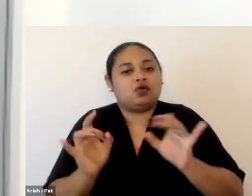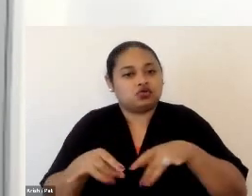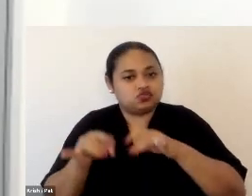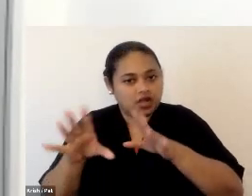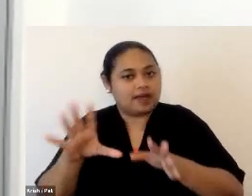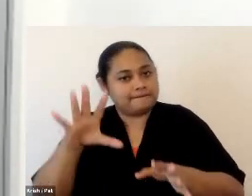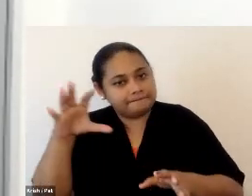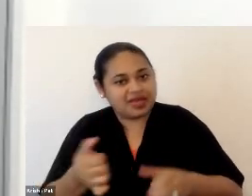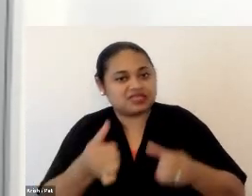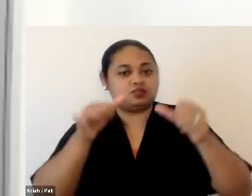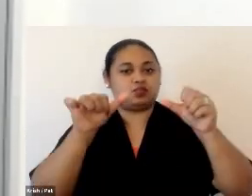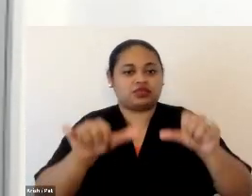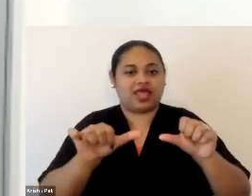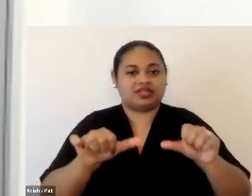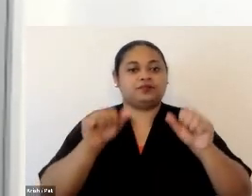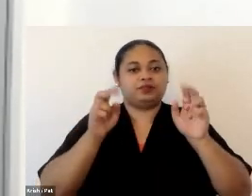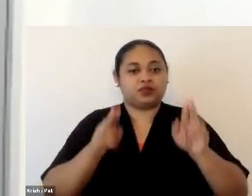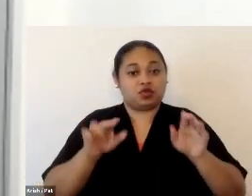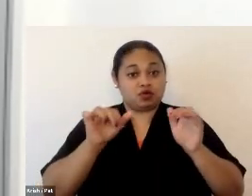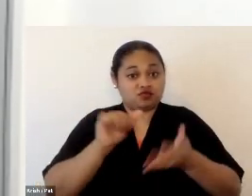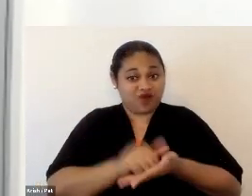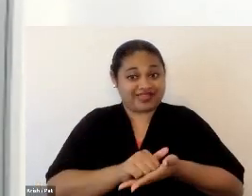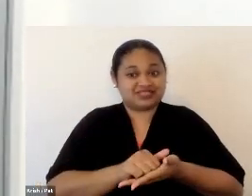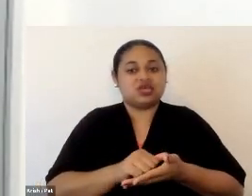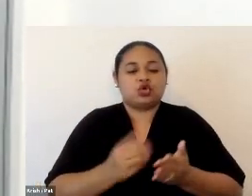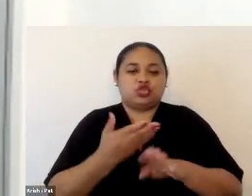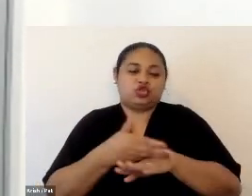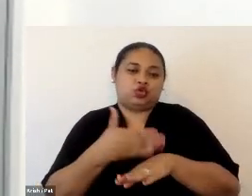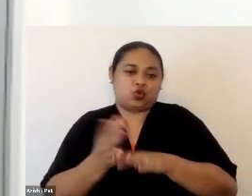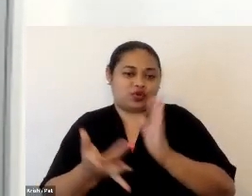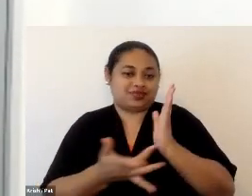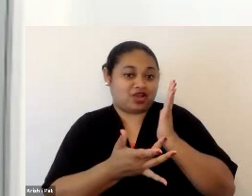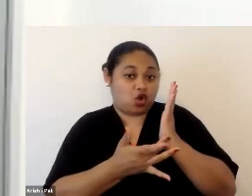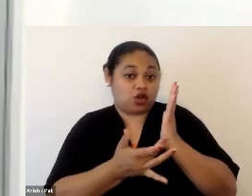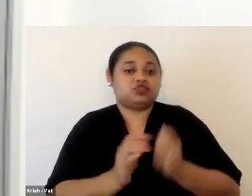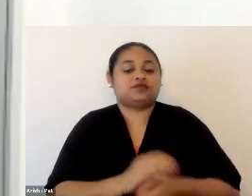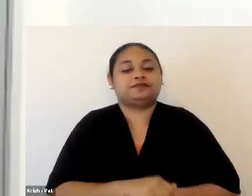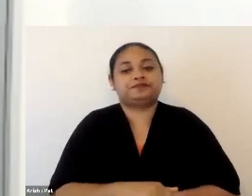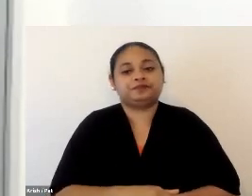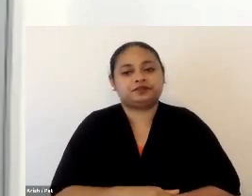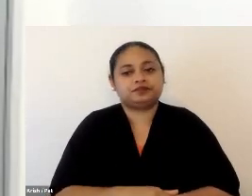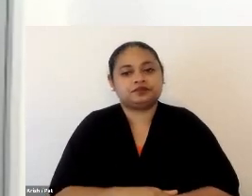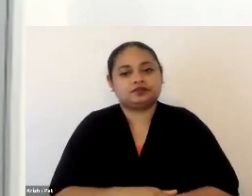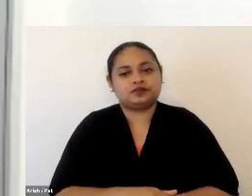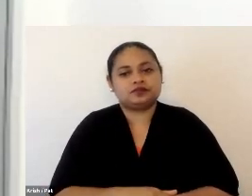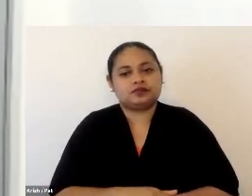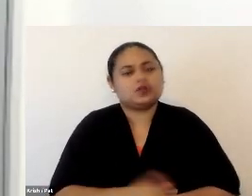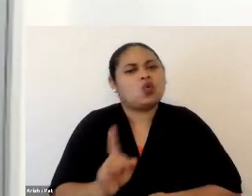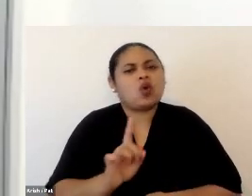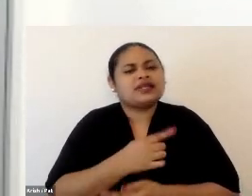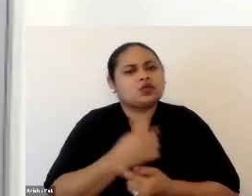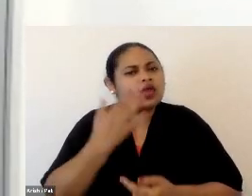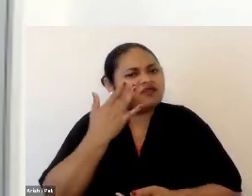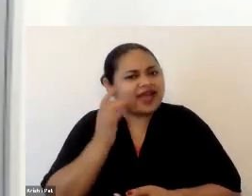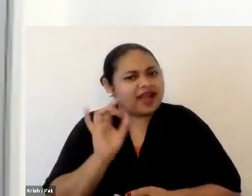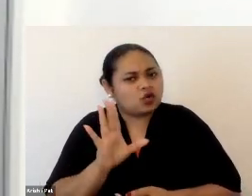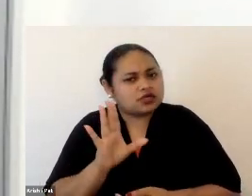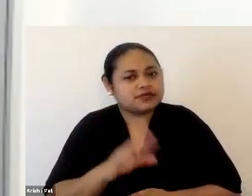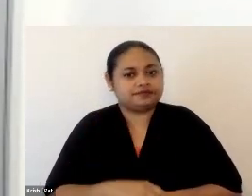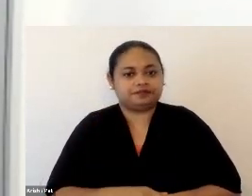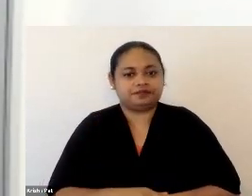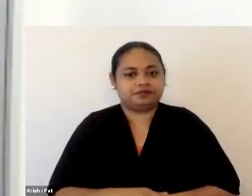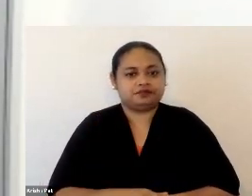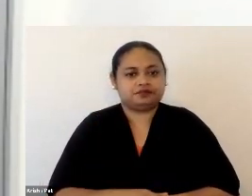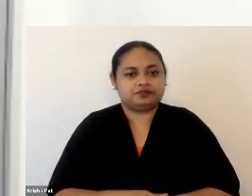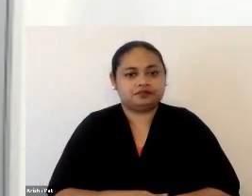protect human rights with these new technologies. So what were our key findings? Well, we know